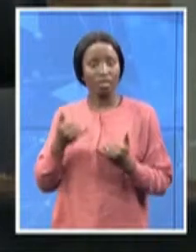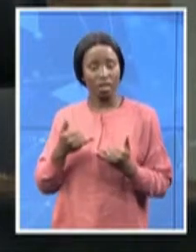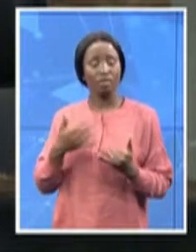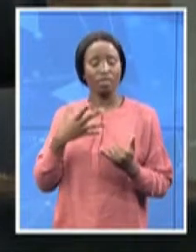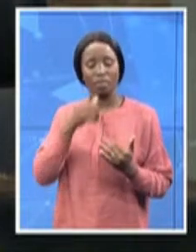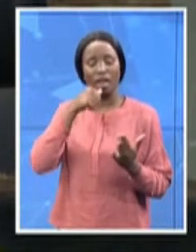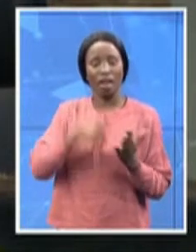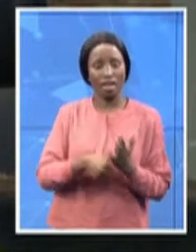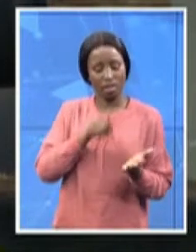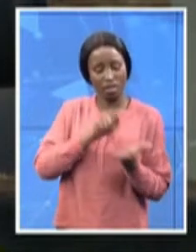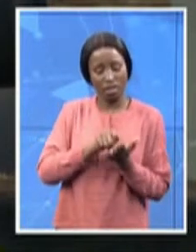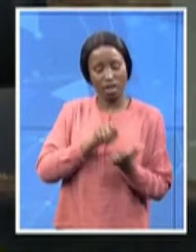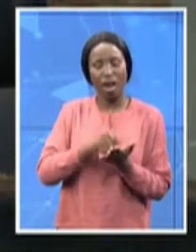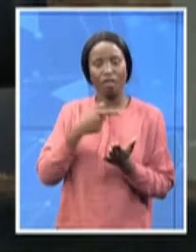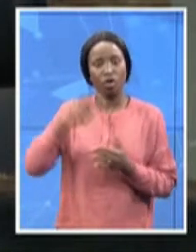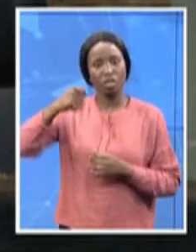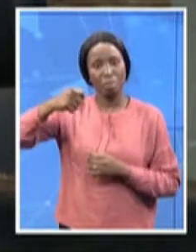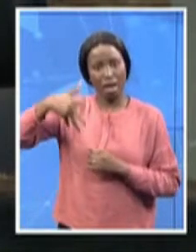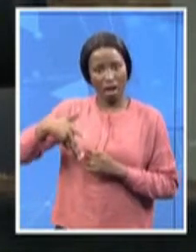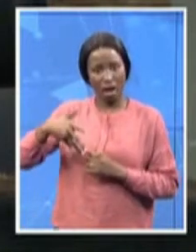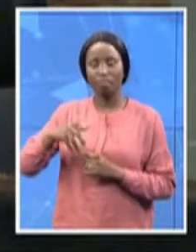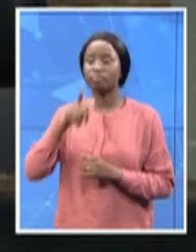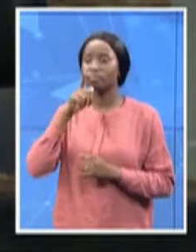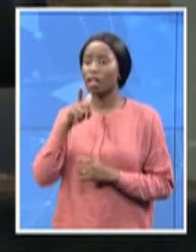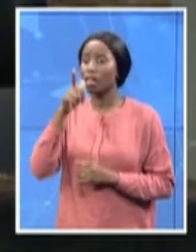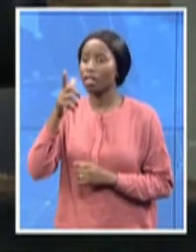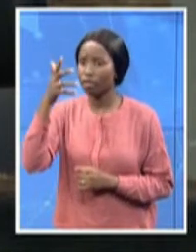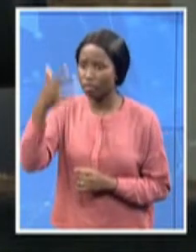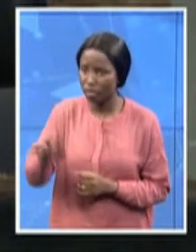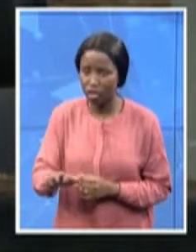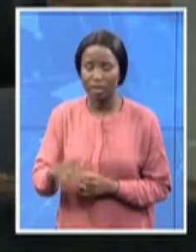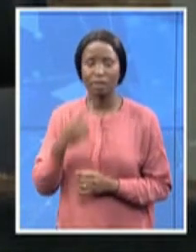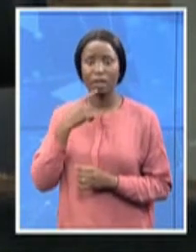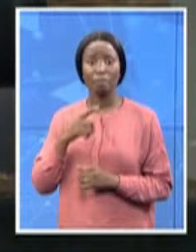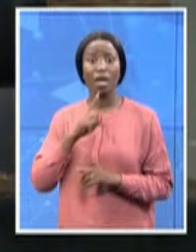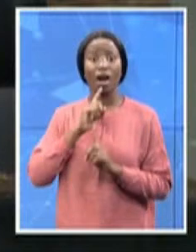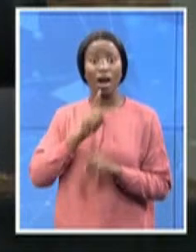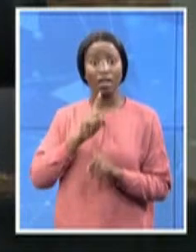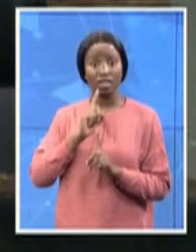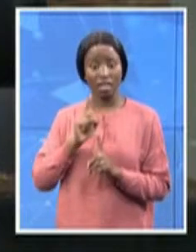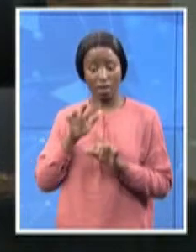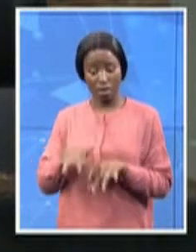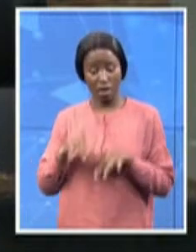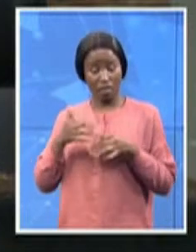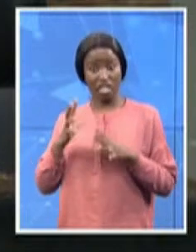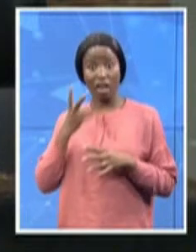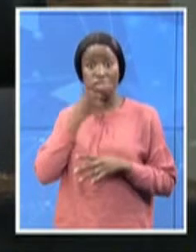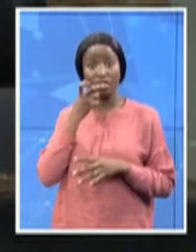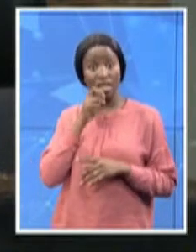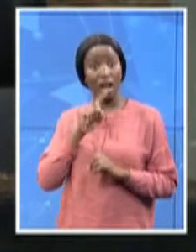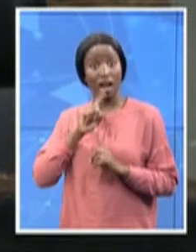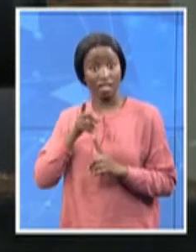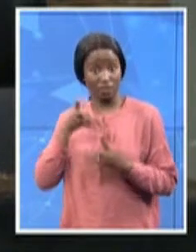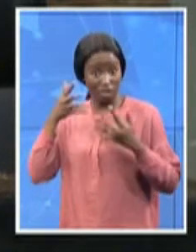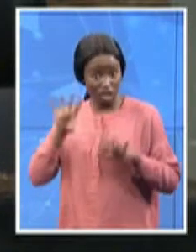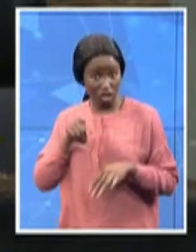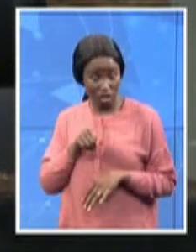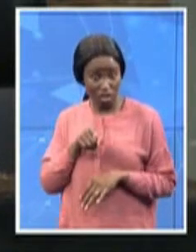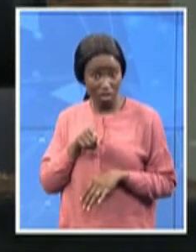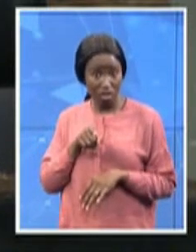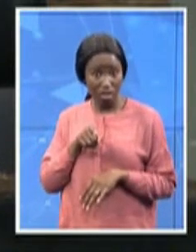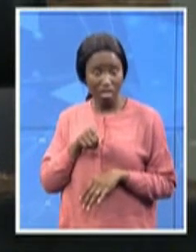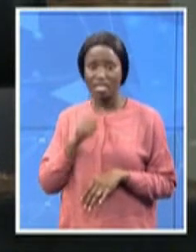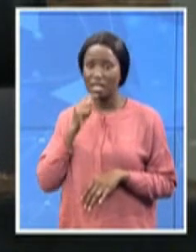informing her that the answer he gave in response to the oral question was inaccurate, and that